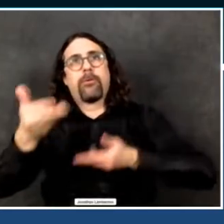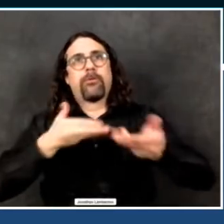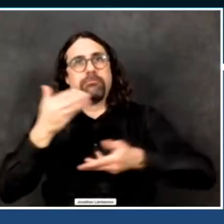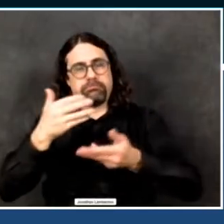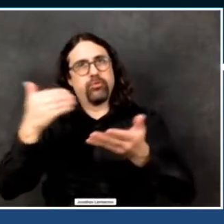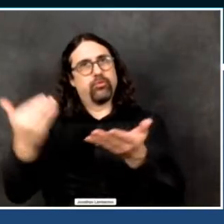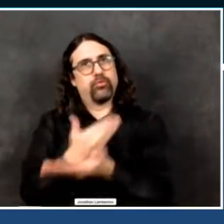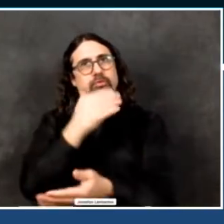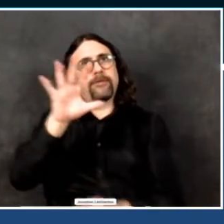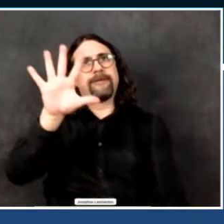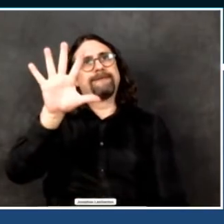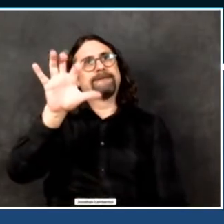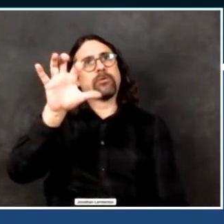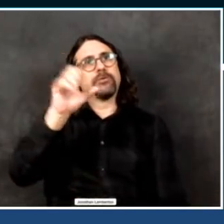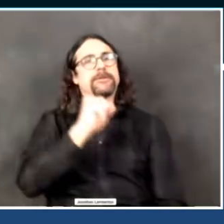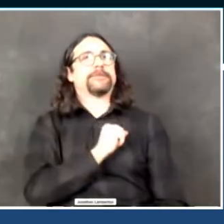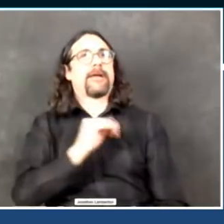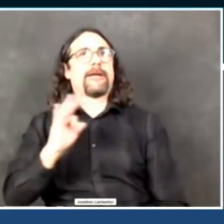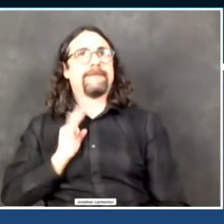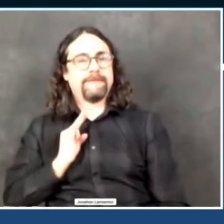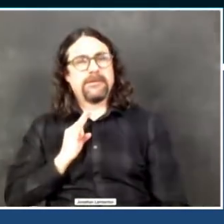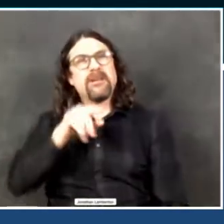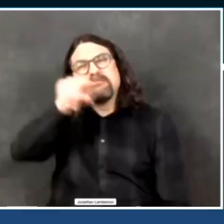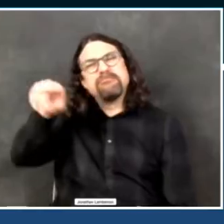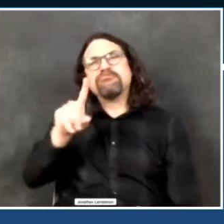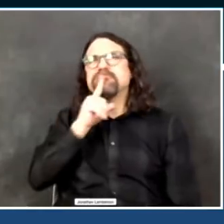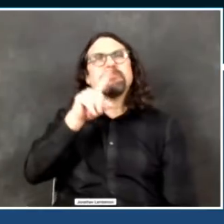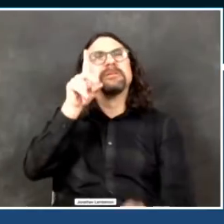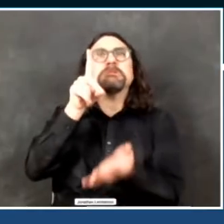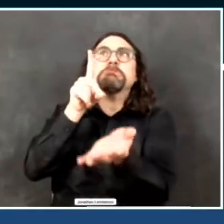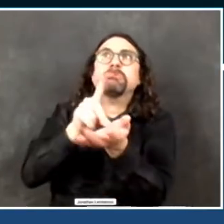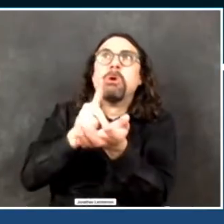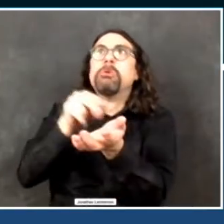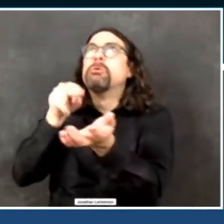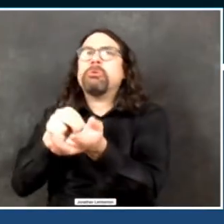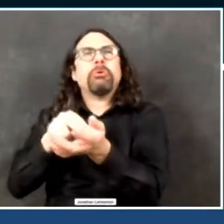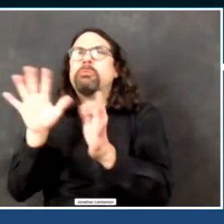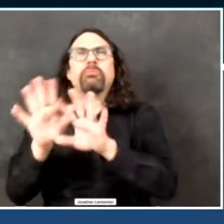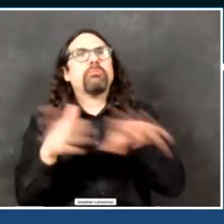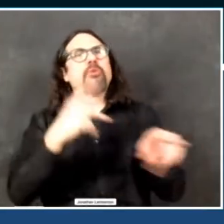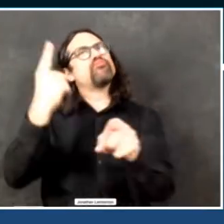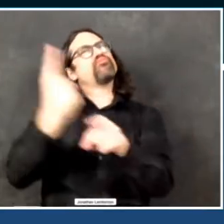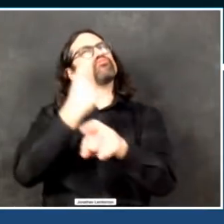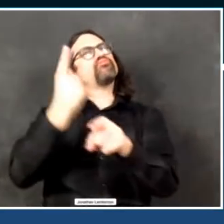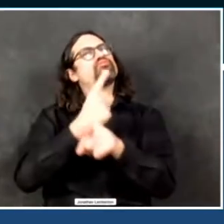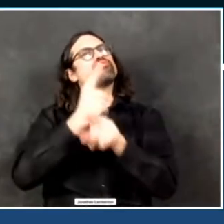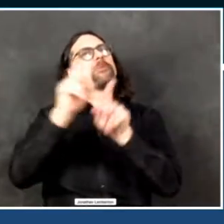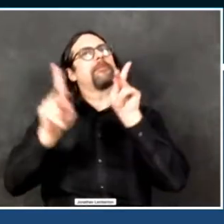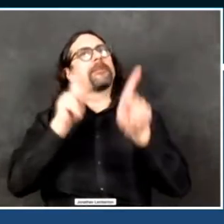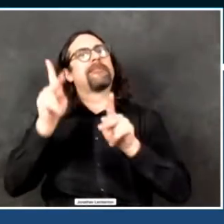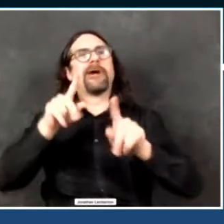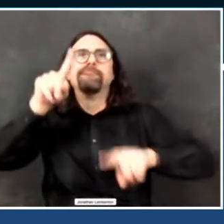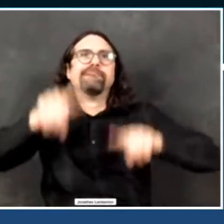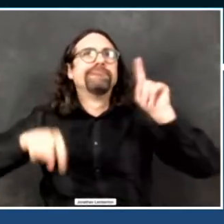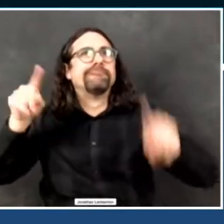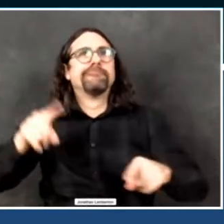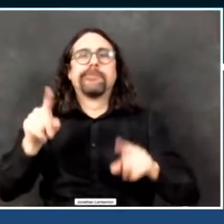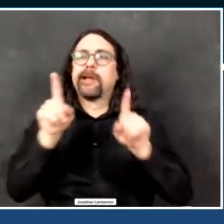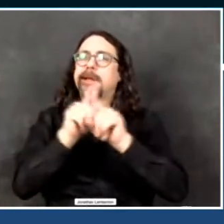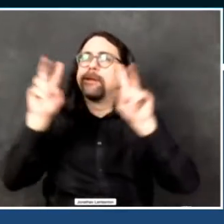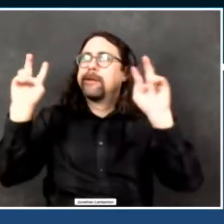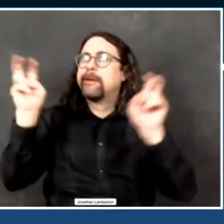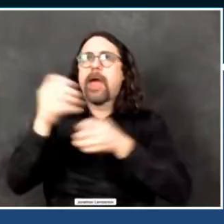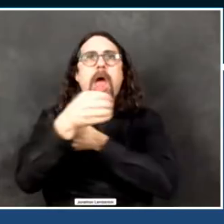the clerical team, who can help the hospitals running with critical work, including cleaning and maintenance. Health